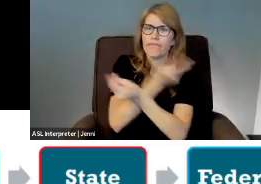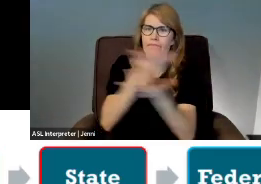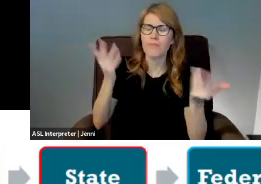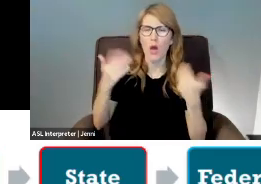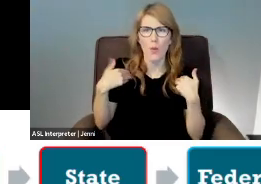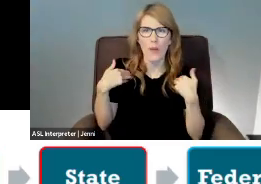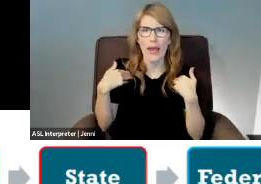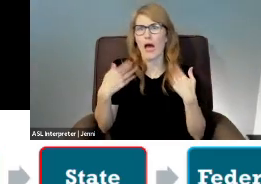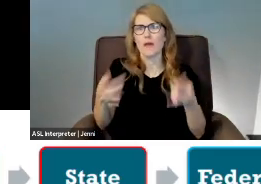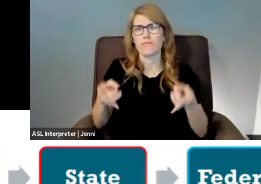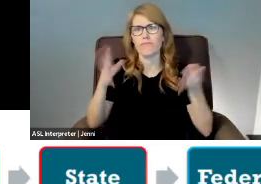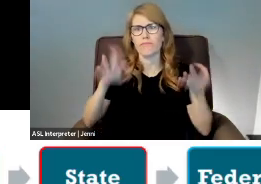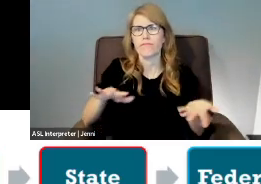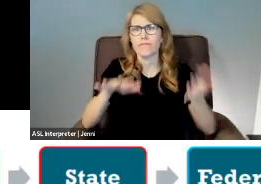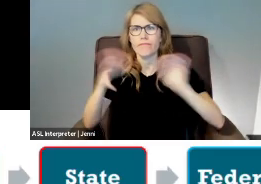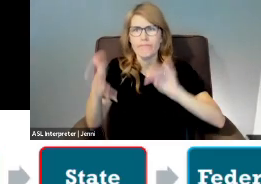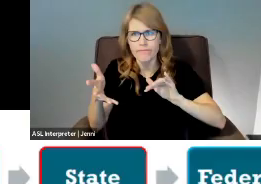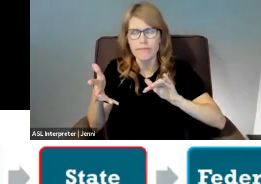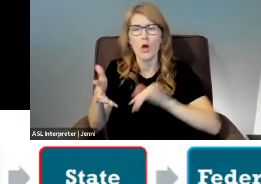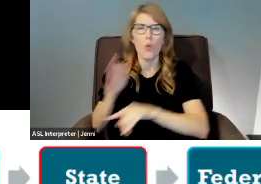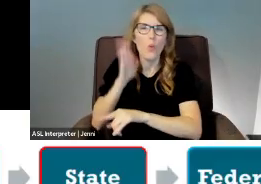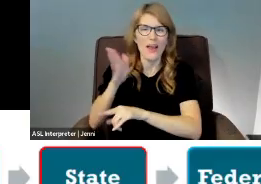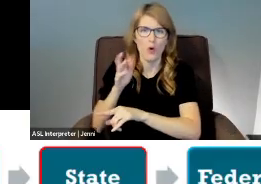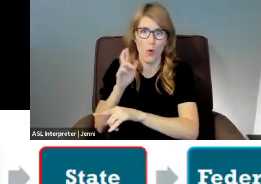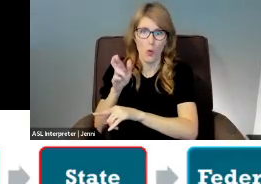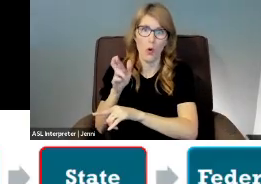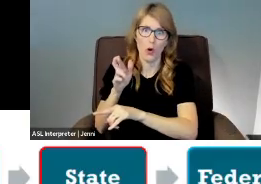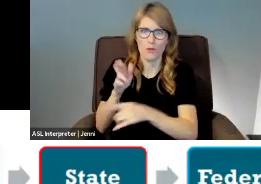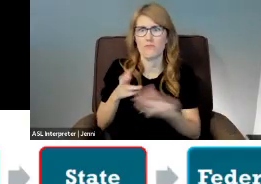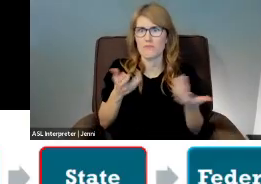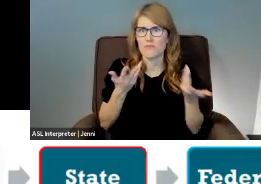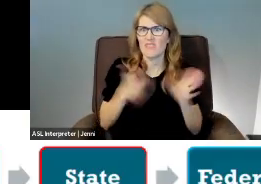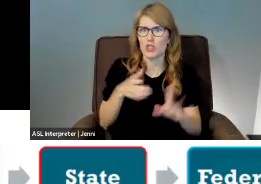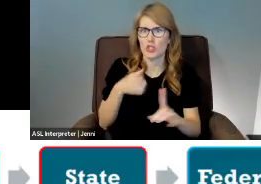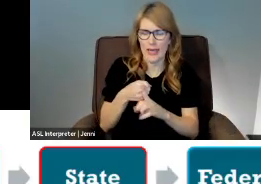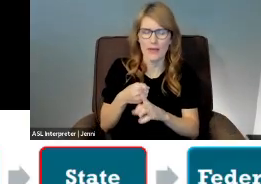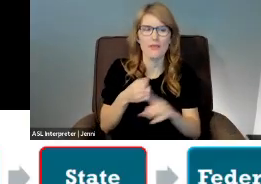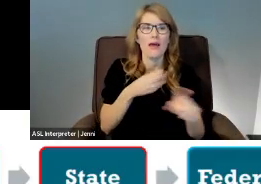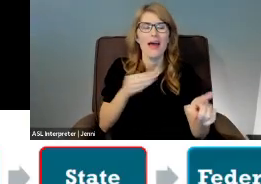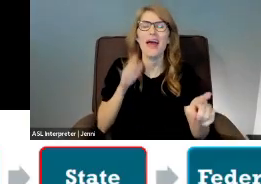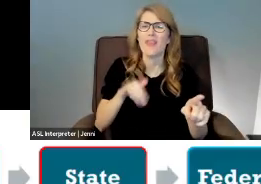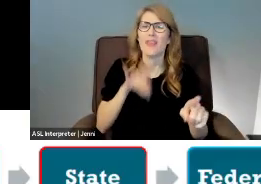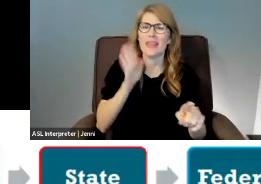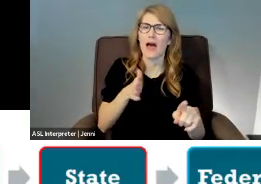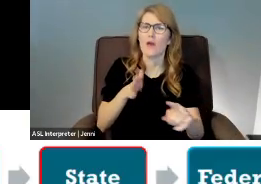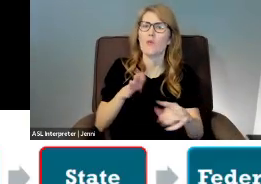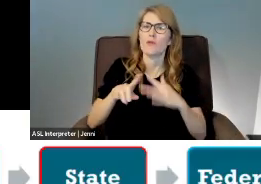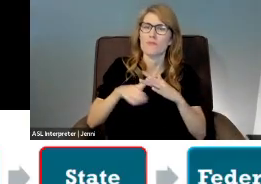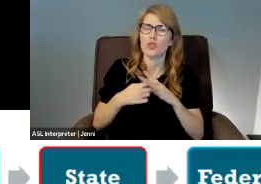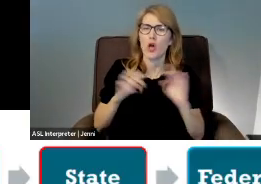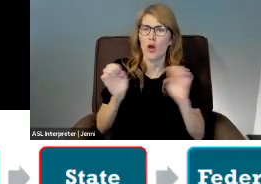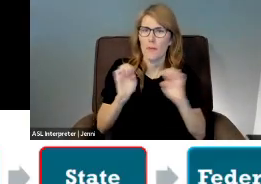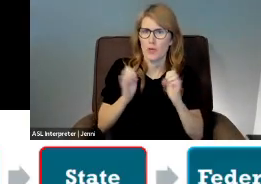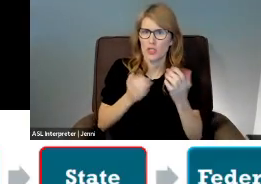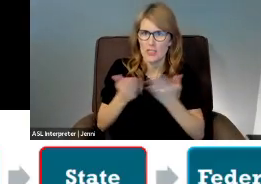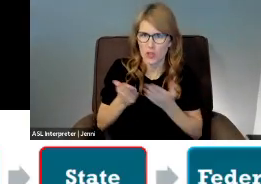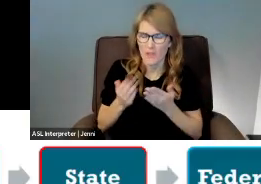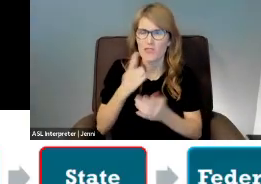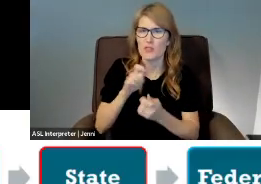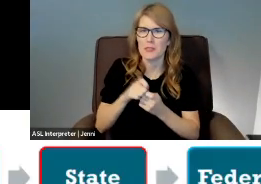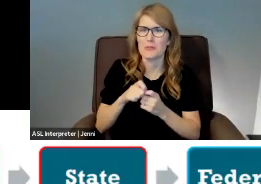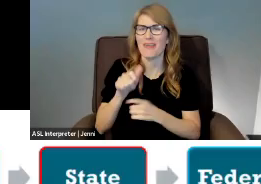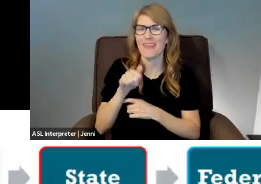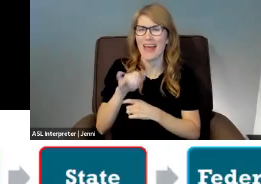occurred or is imminent, and it triggers emergency powers and provides access to specific aid and resources. An